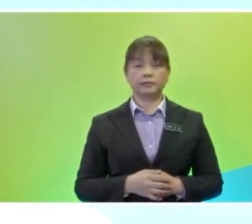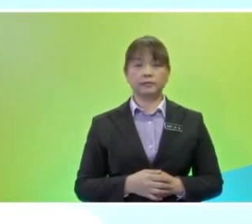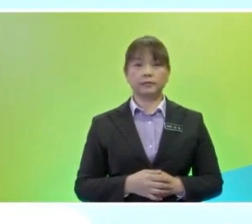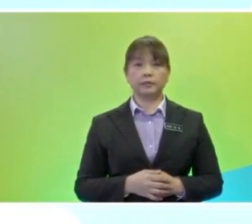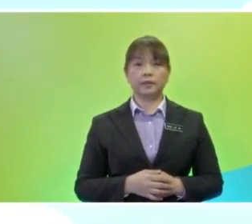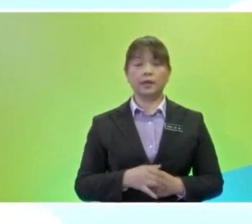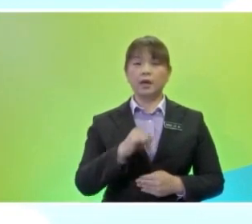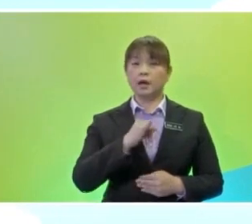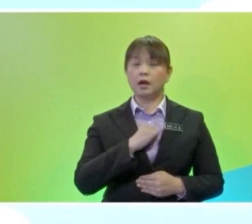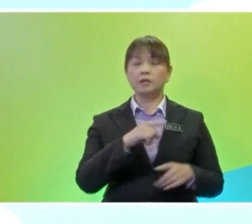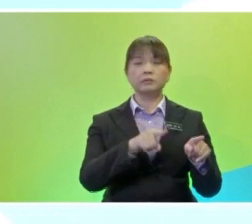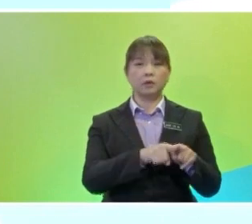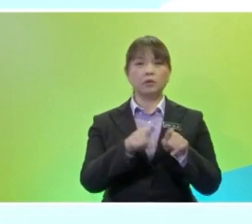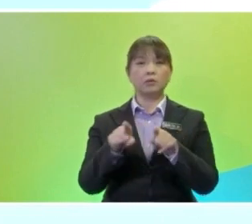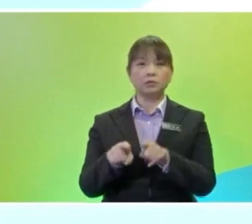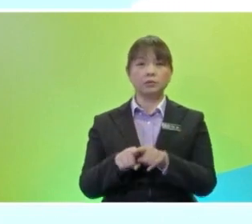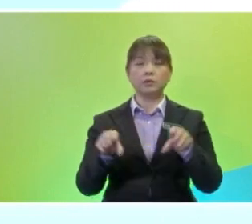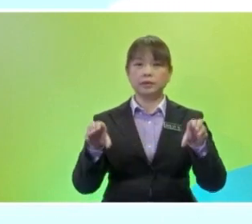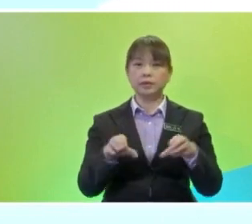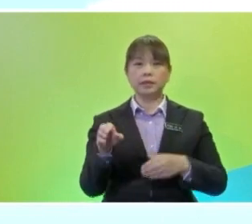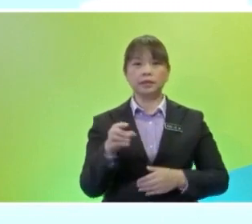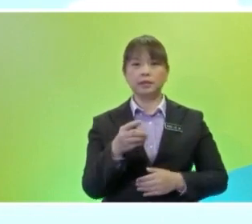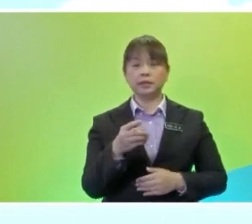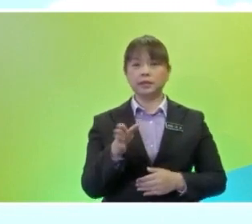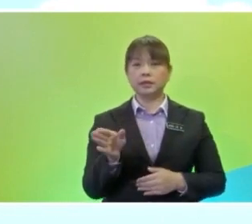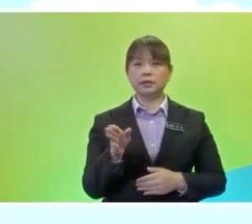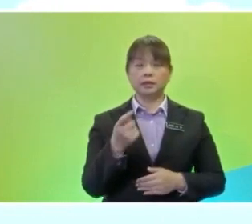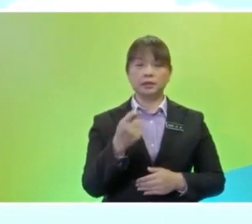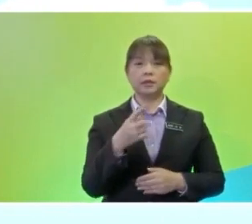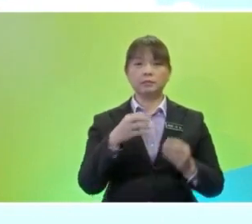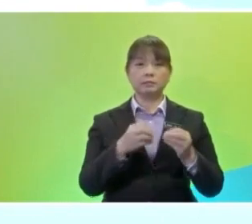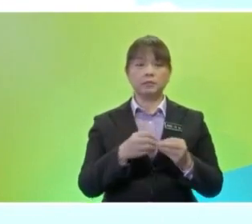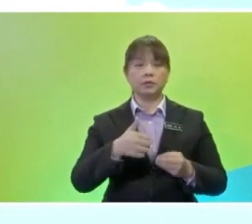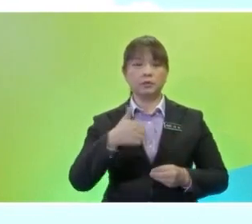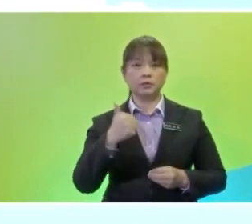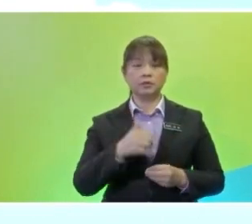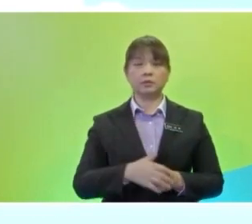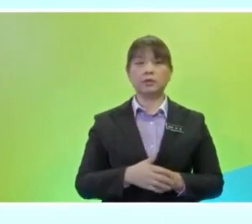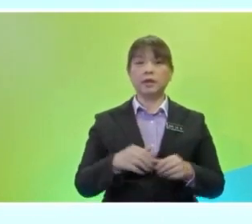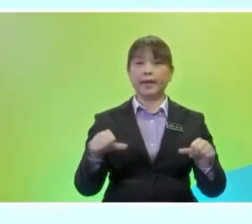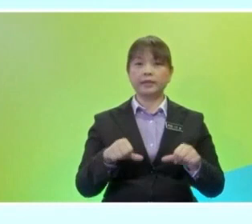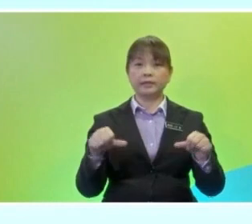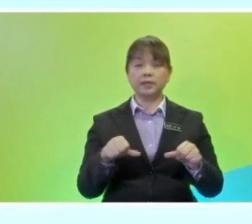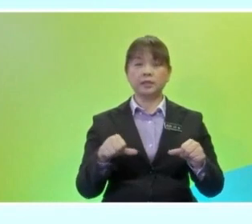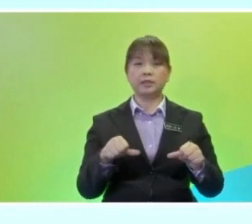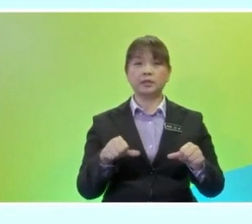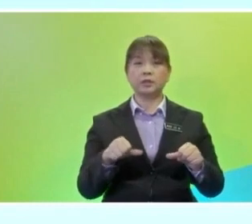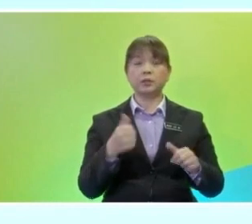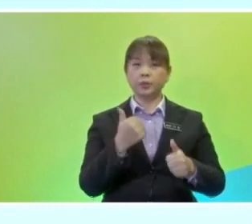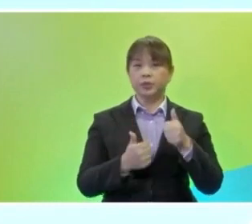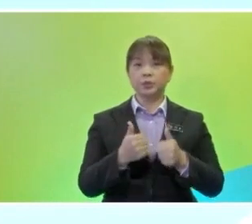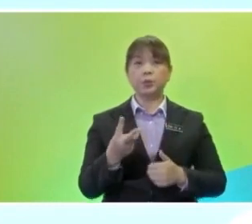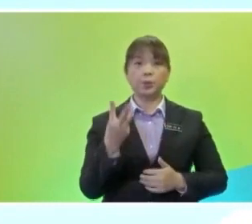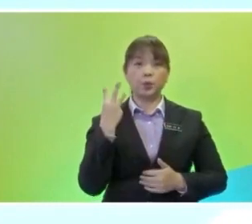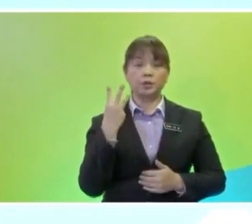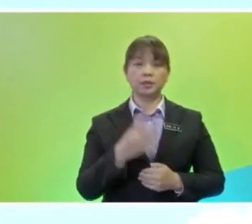I also did the most dangerous activity, which was tandem skydiving. The most dangerous activity, which was